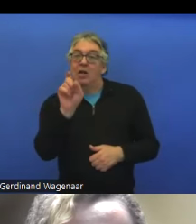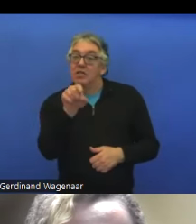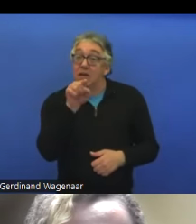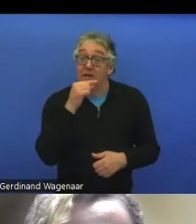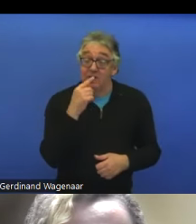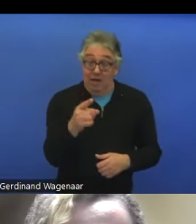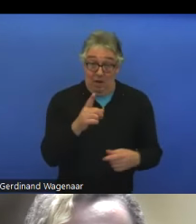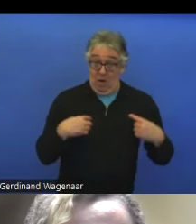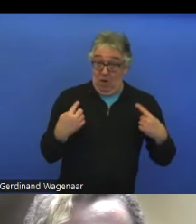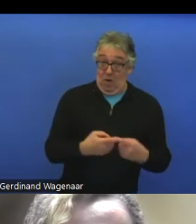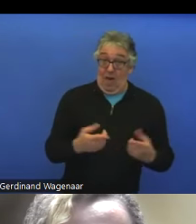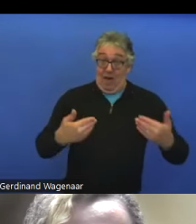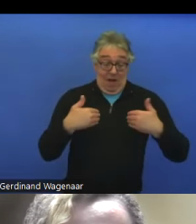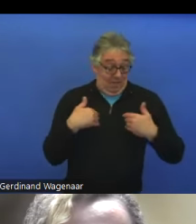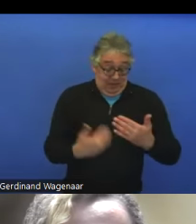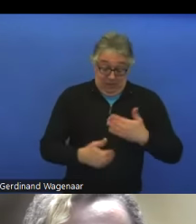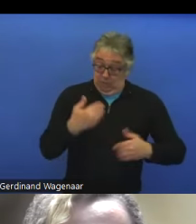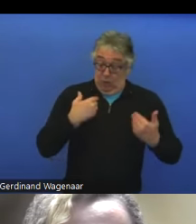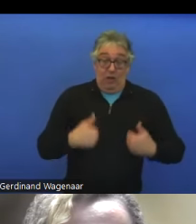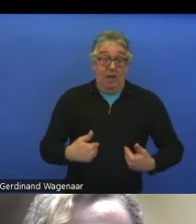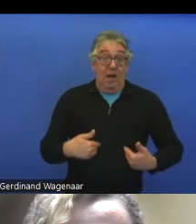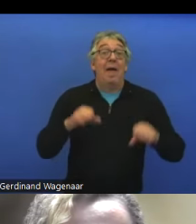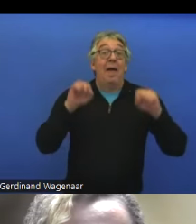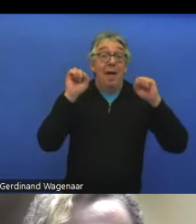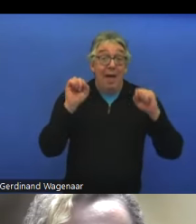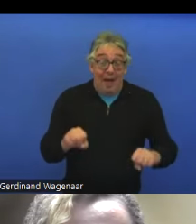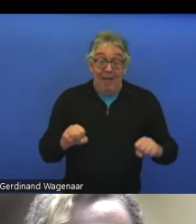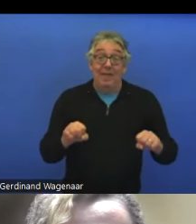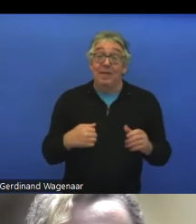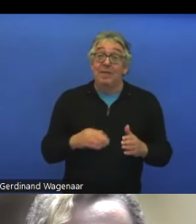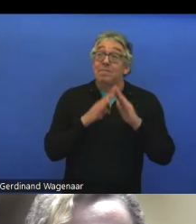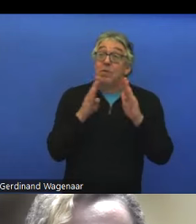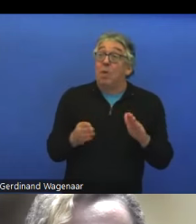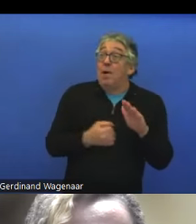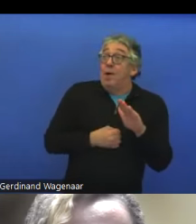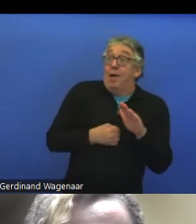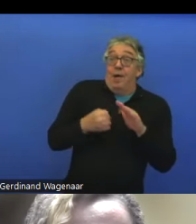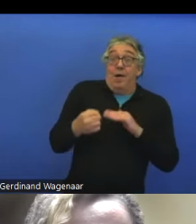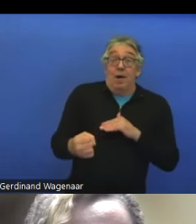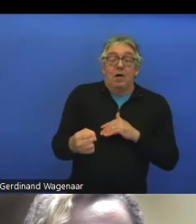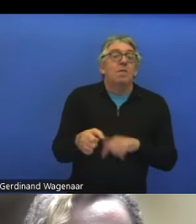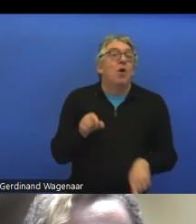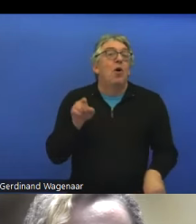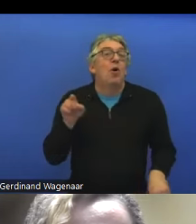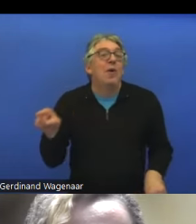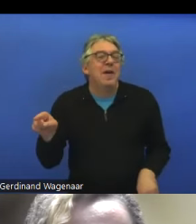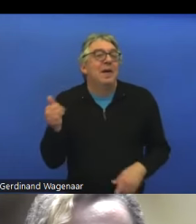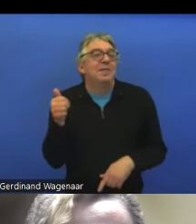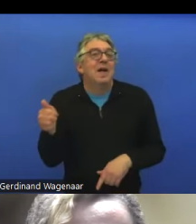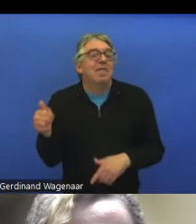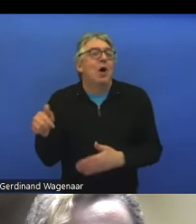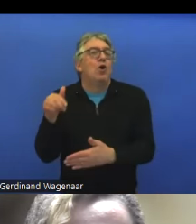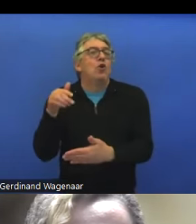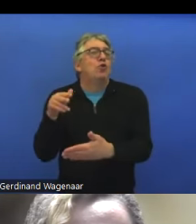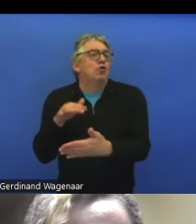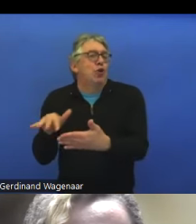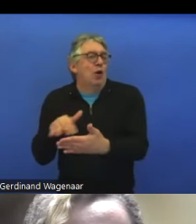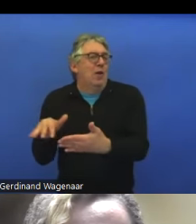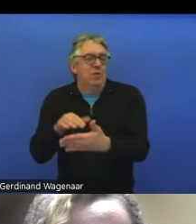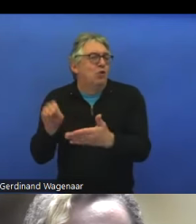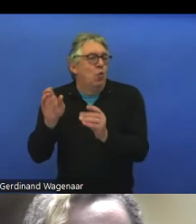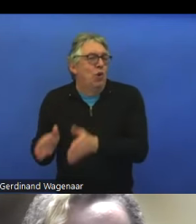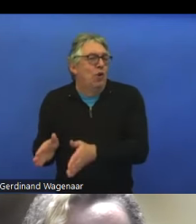us who live with a disability to be resettled? And clarifying that he's studying in a university, etc. Maybe